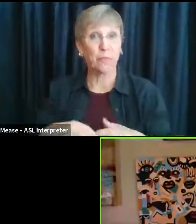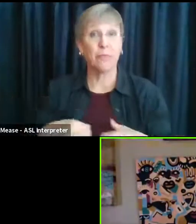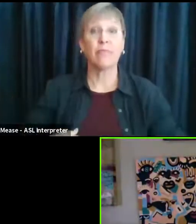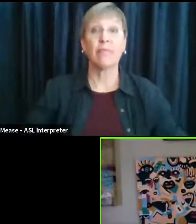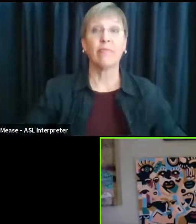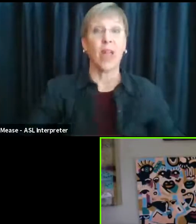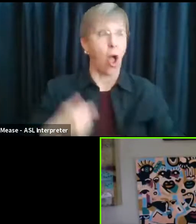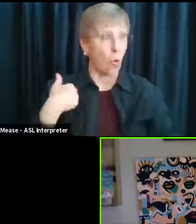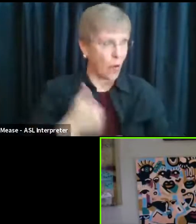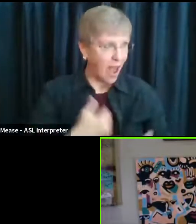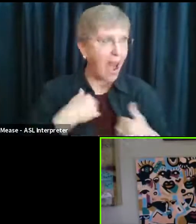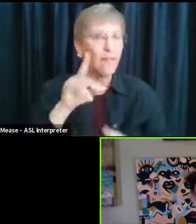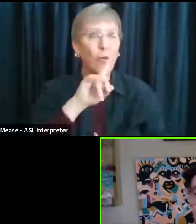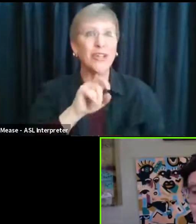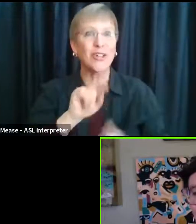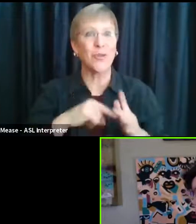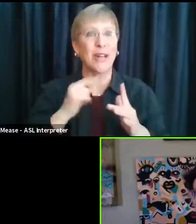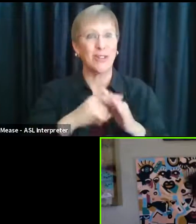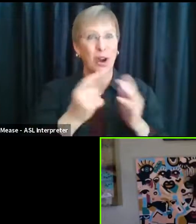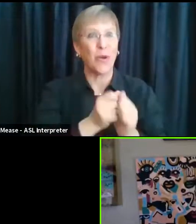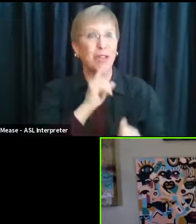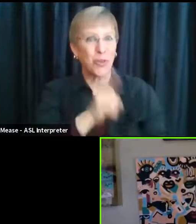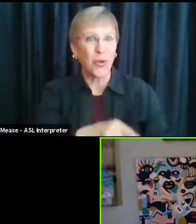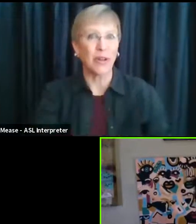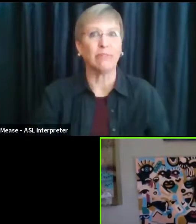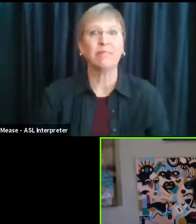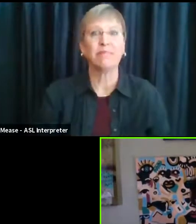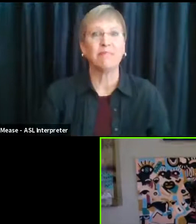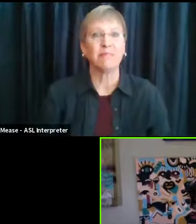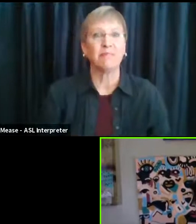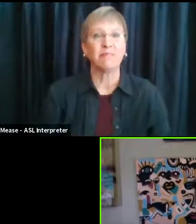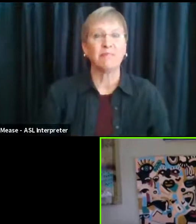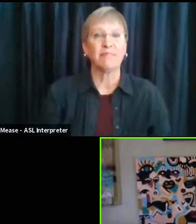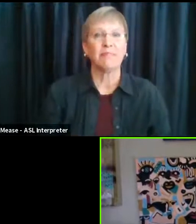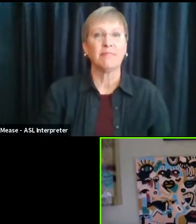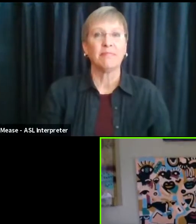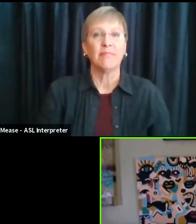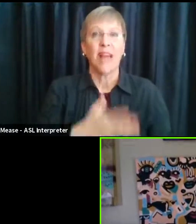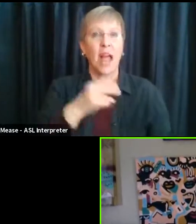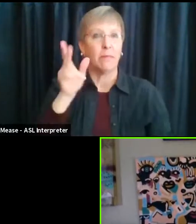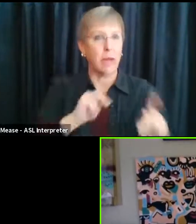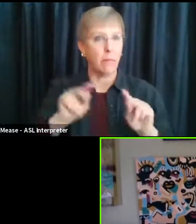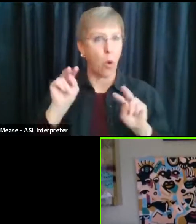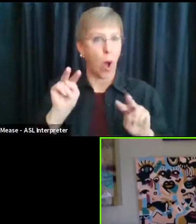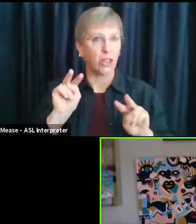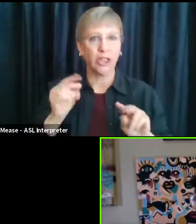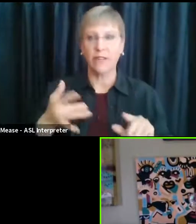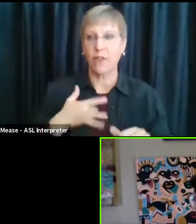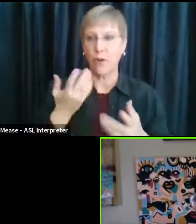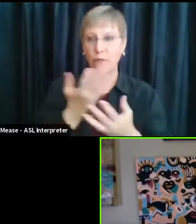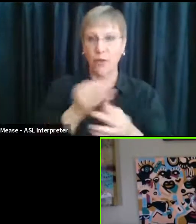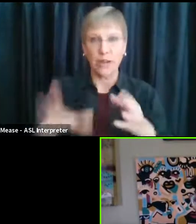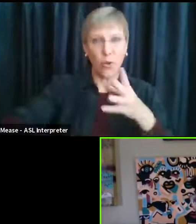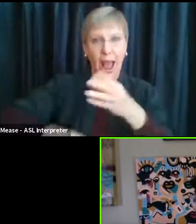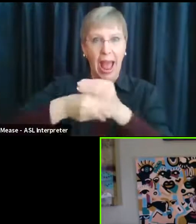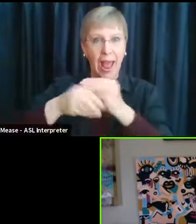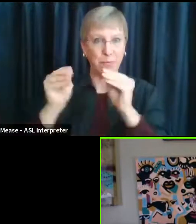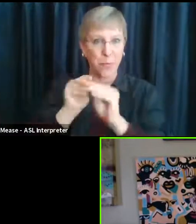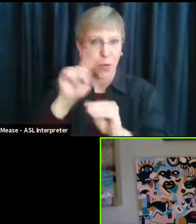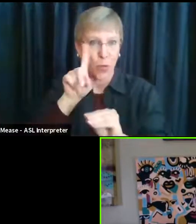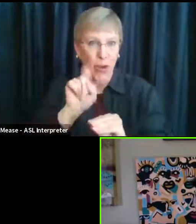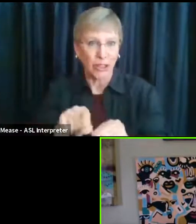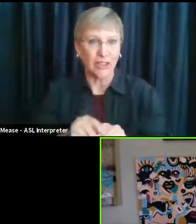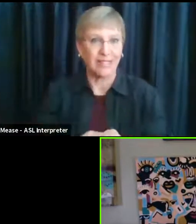We have some questions we could begin with, sure. And folks watching, feel free to add more so